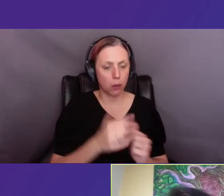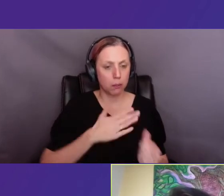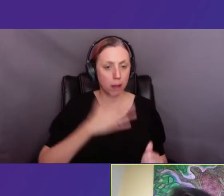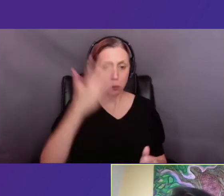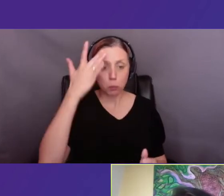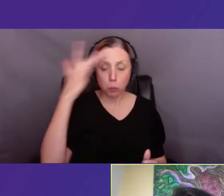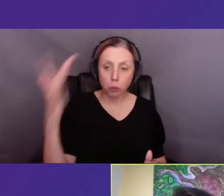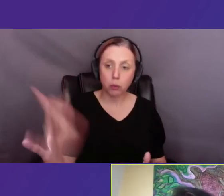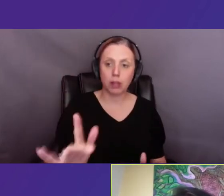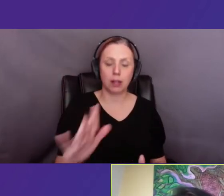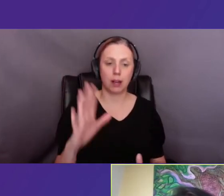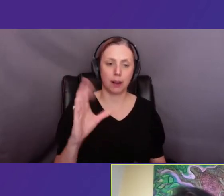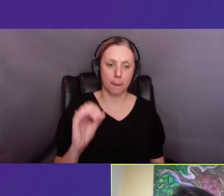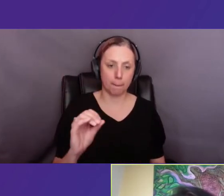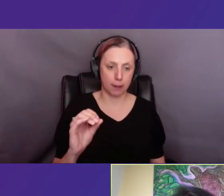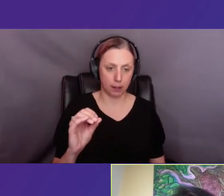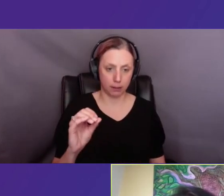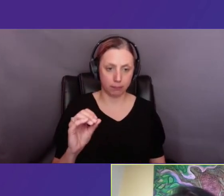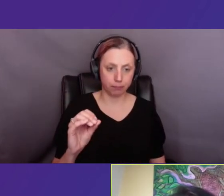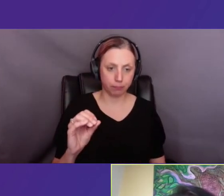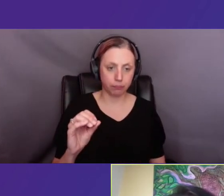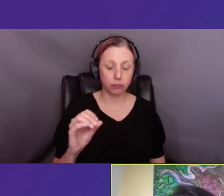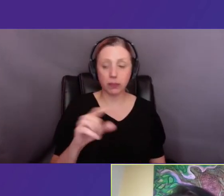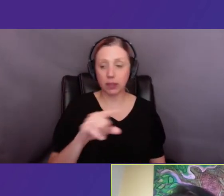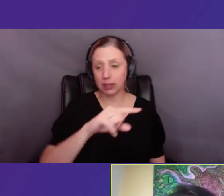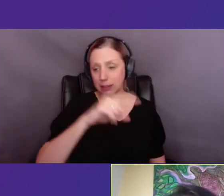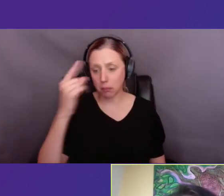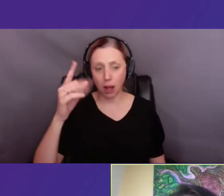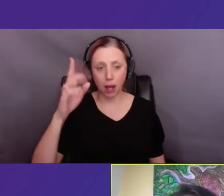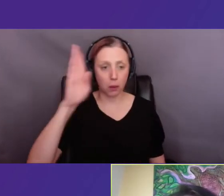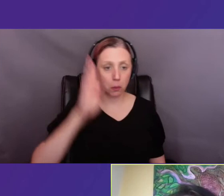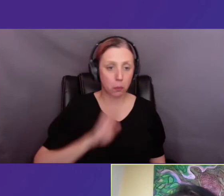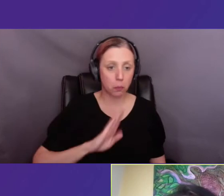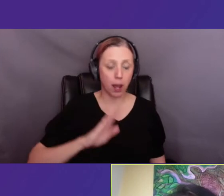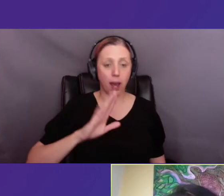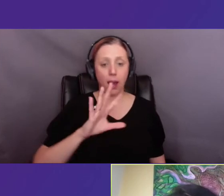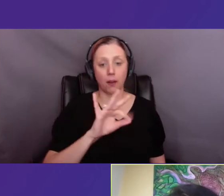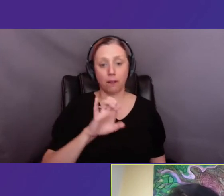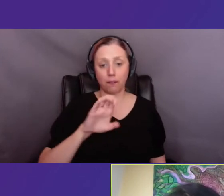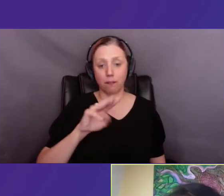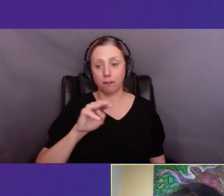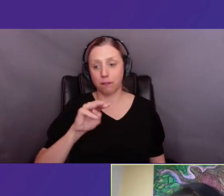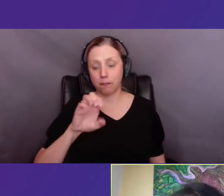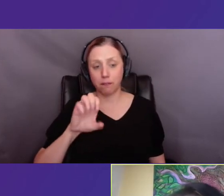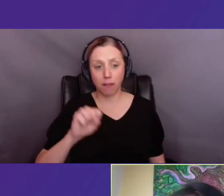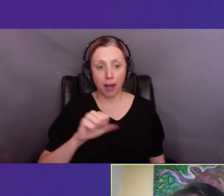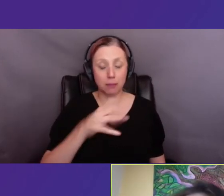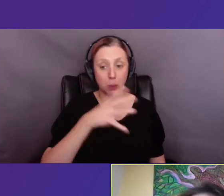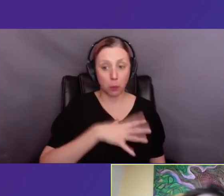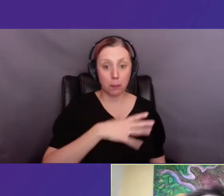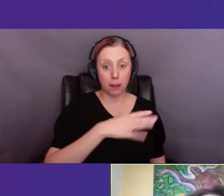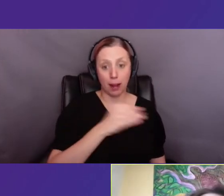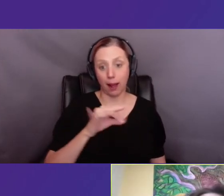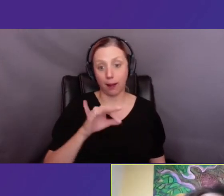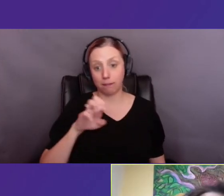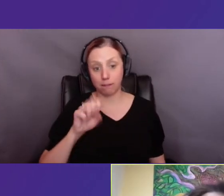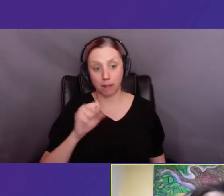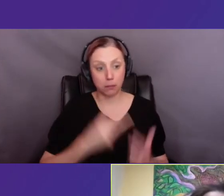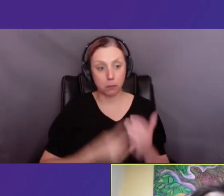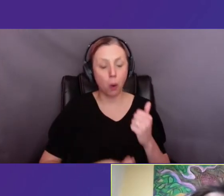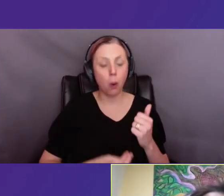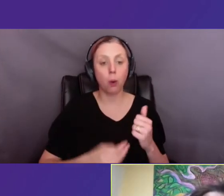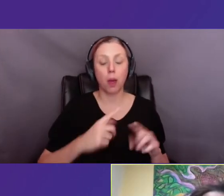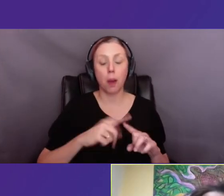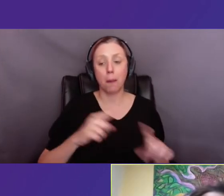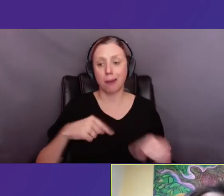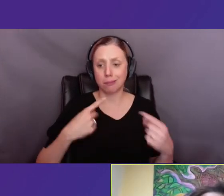company of Black and brown femmes, women and femmes, I have